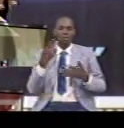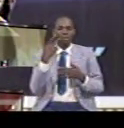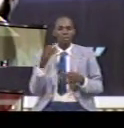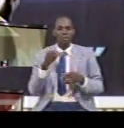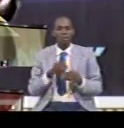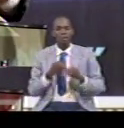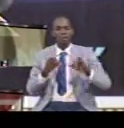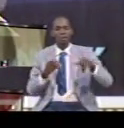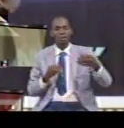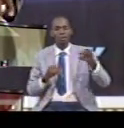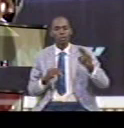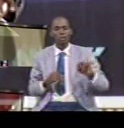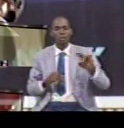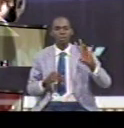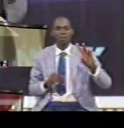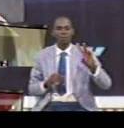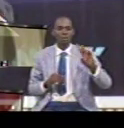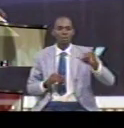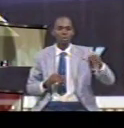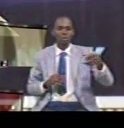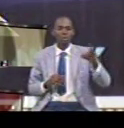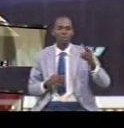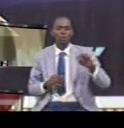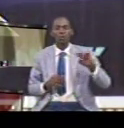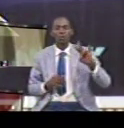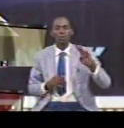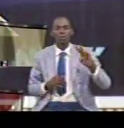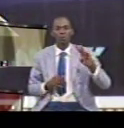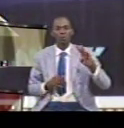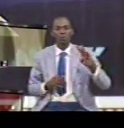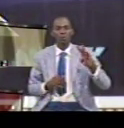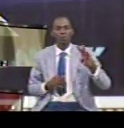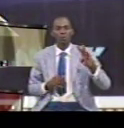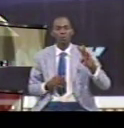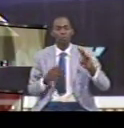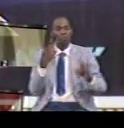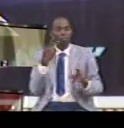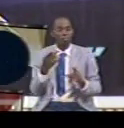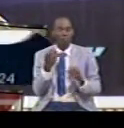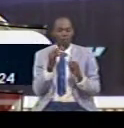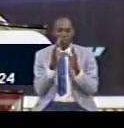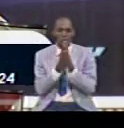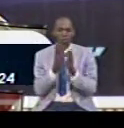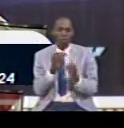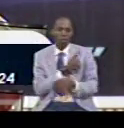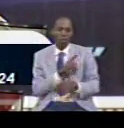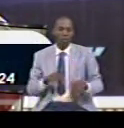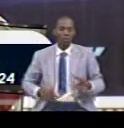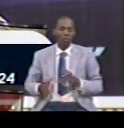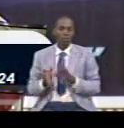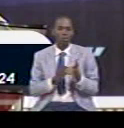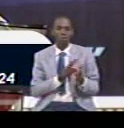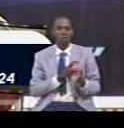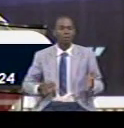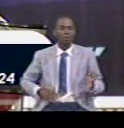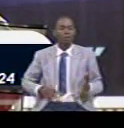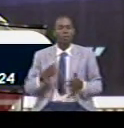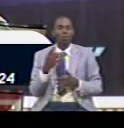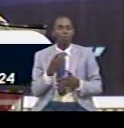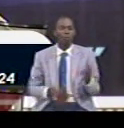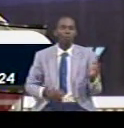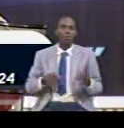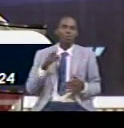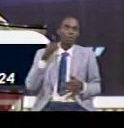John chapter 17. John chapter 17, you see the prayer of the Lord Jesus Christ, what he was telling the